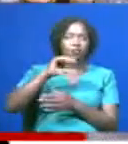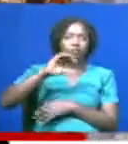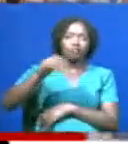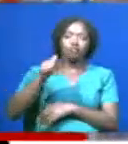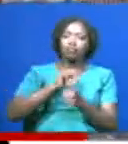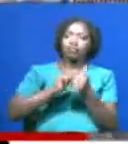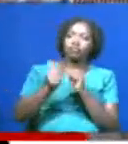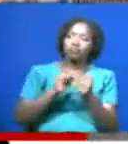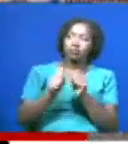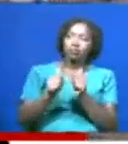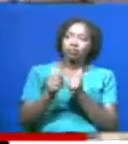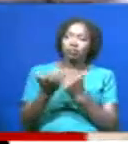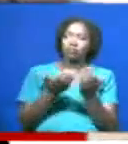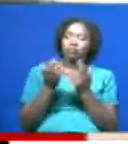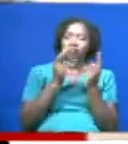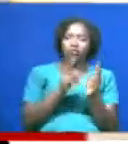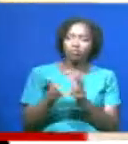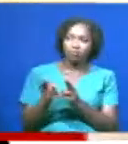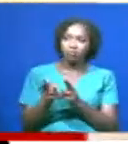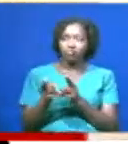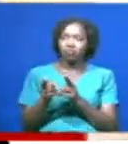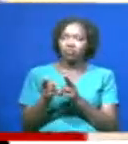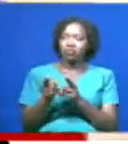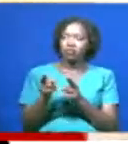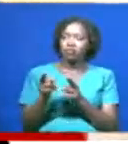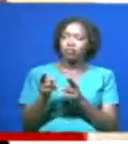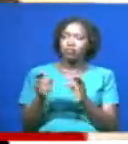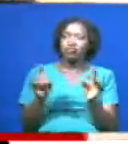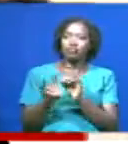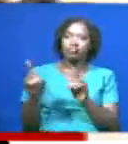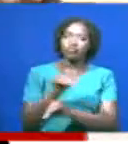Administration. It's business as usual here. Everyone carrying on